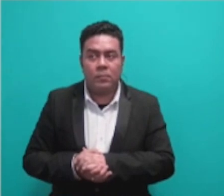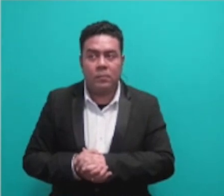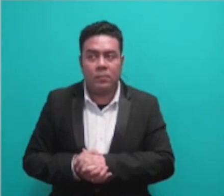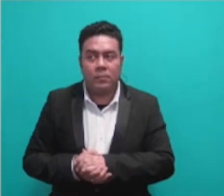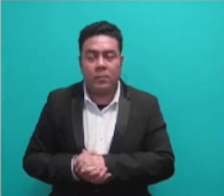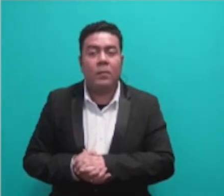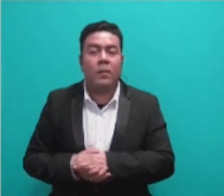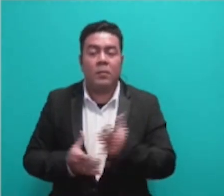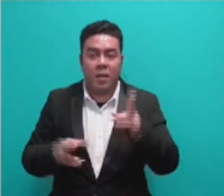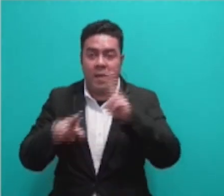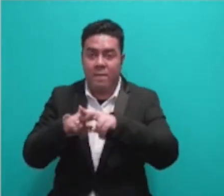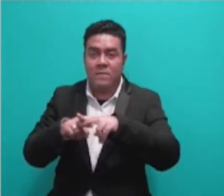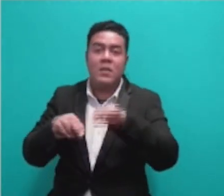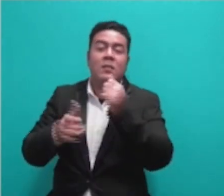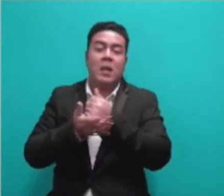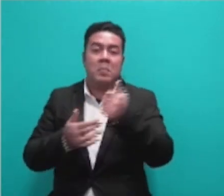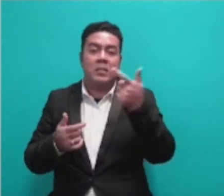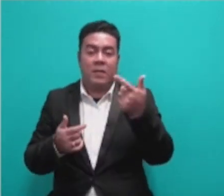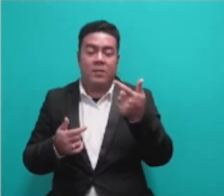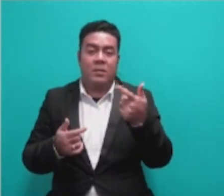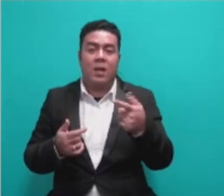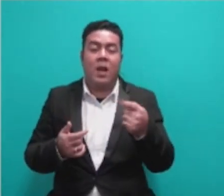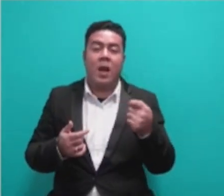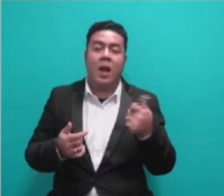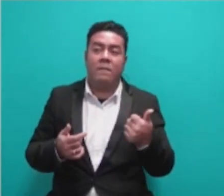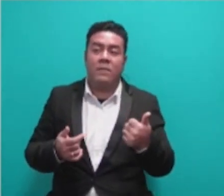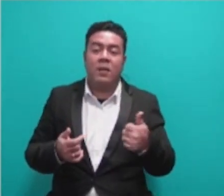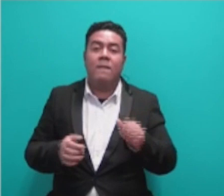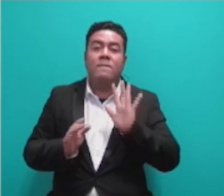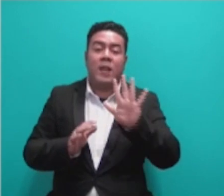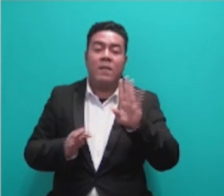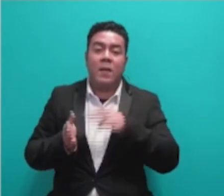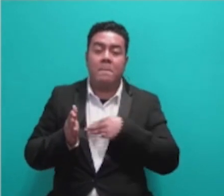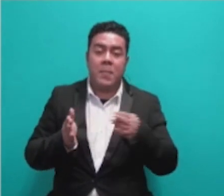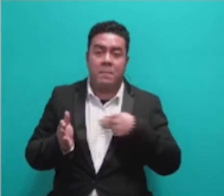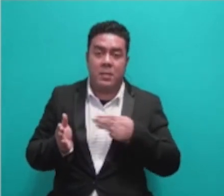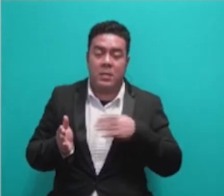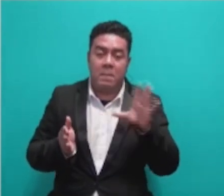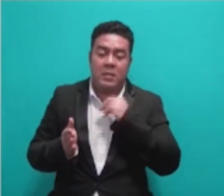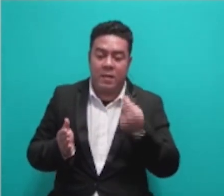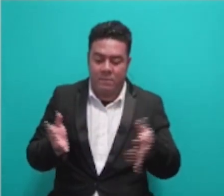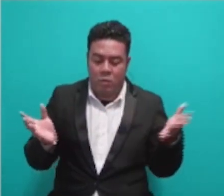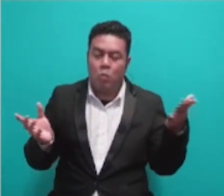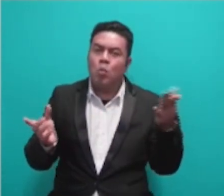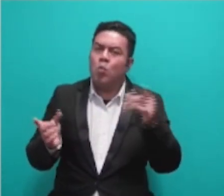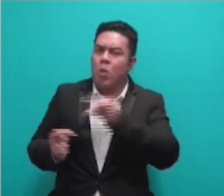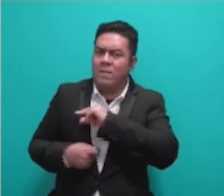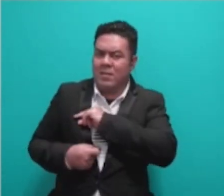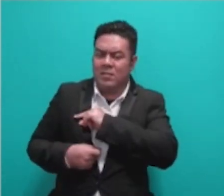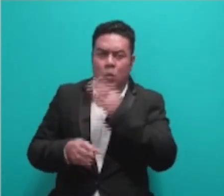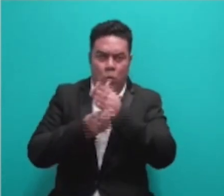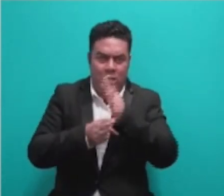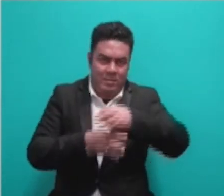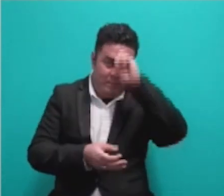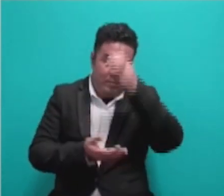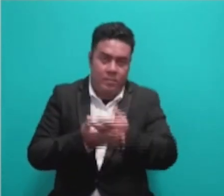that's in F7, after 5 members must have a suitable qualification and work experience